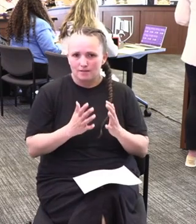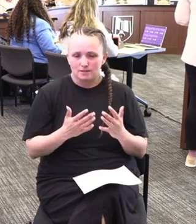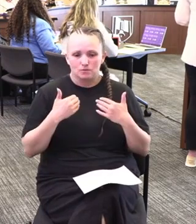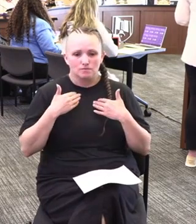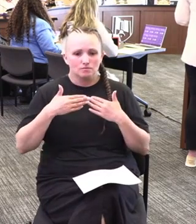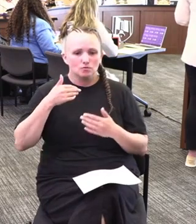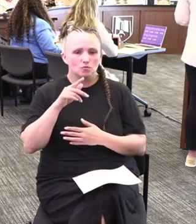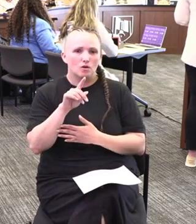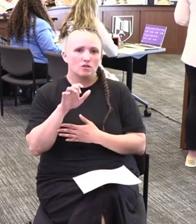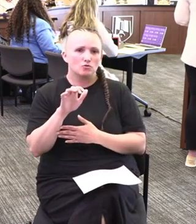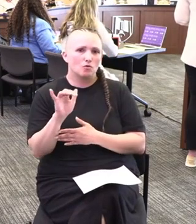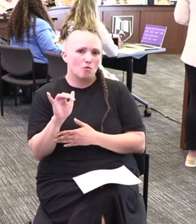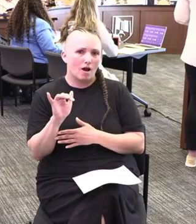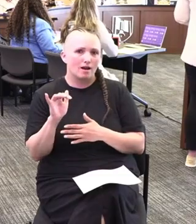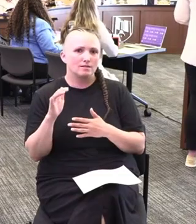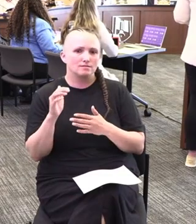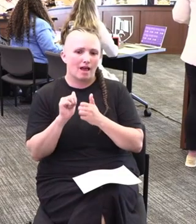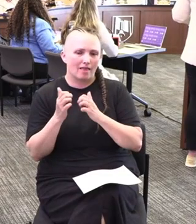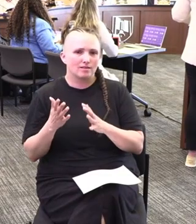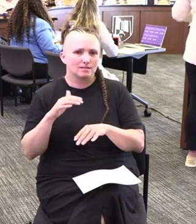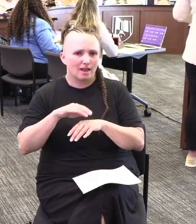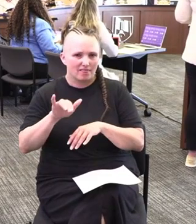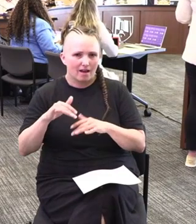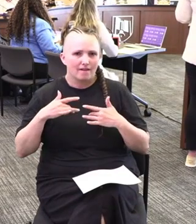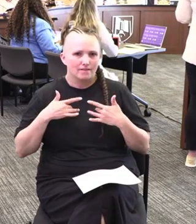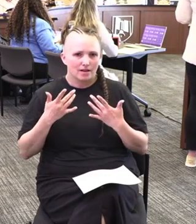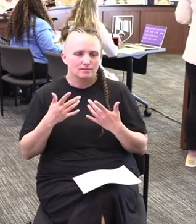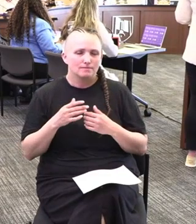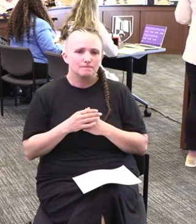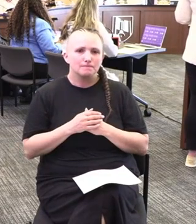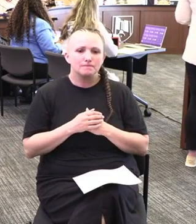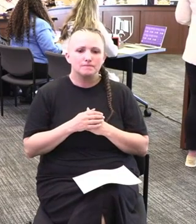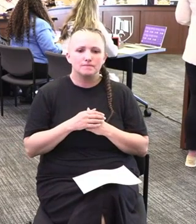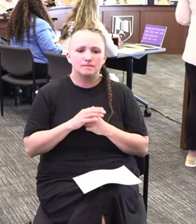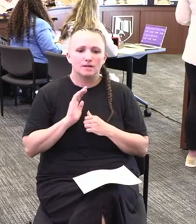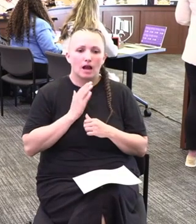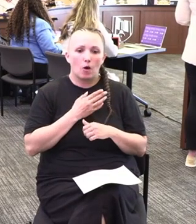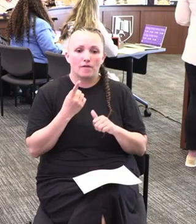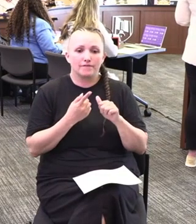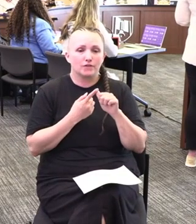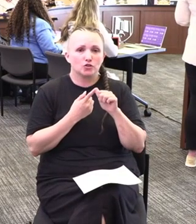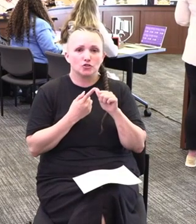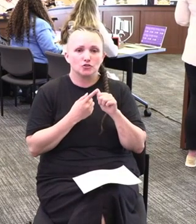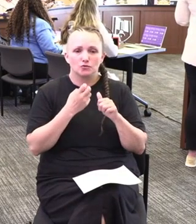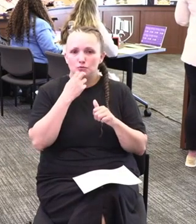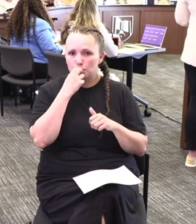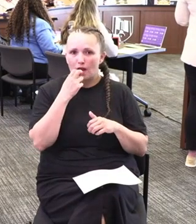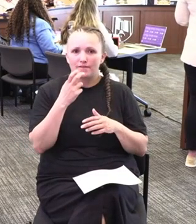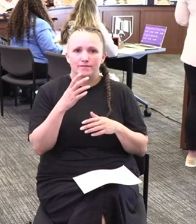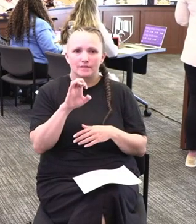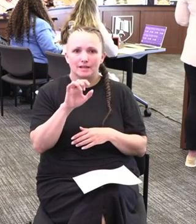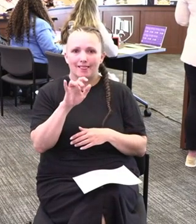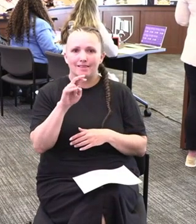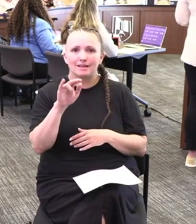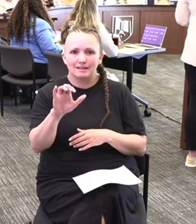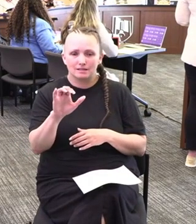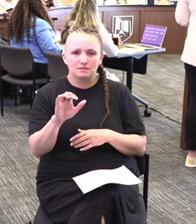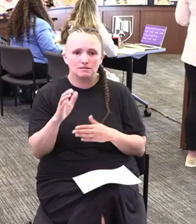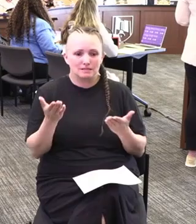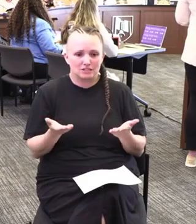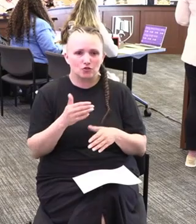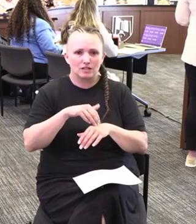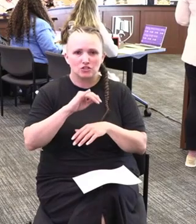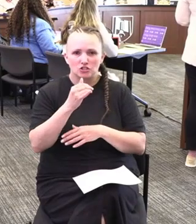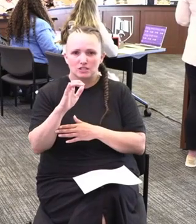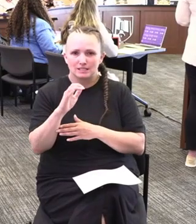Y athletes at that event. We have our first ever referee clinic was here at JJC, and that was